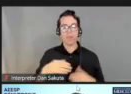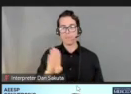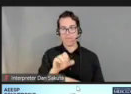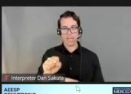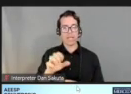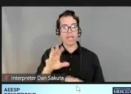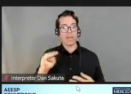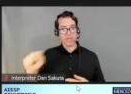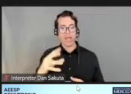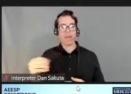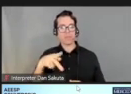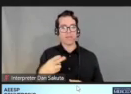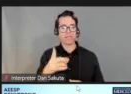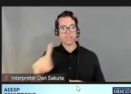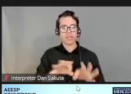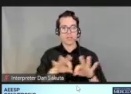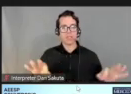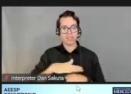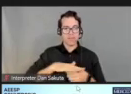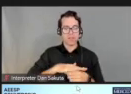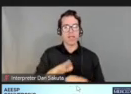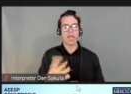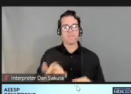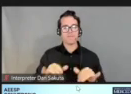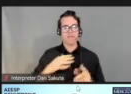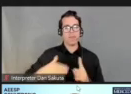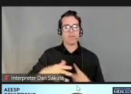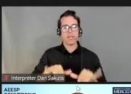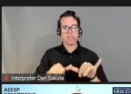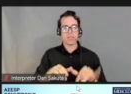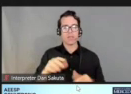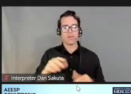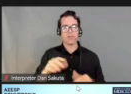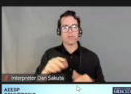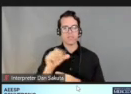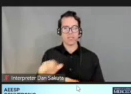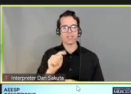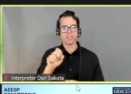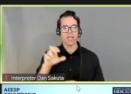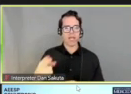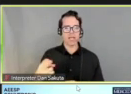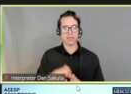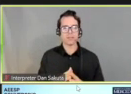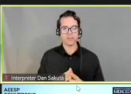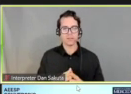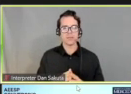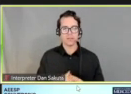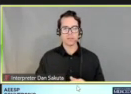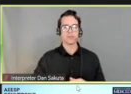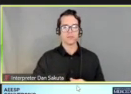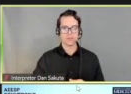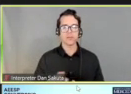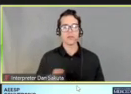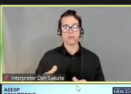and PhD degrees in civil and environmental engineering from Virginia Tech. Dr. Whelton has contributed to the discussions of